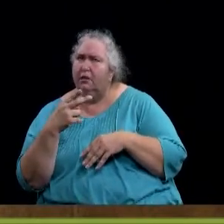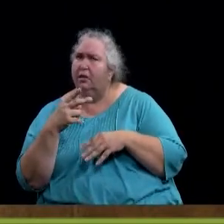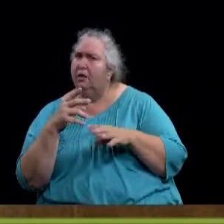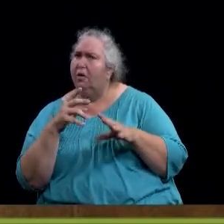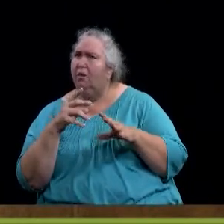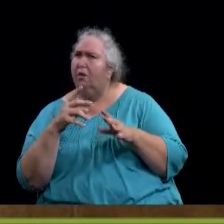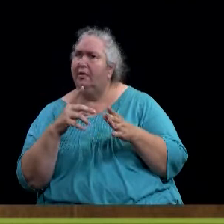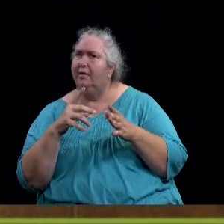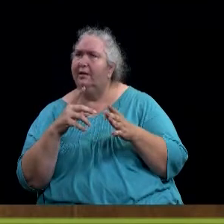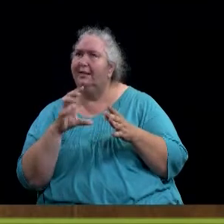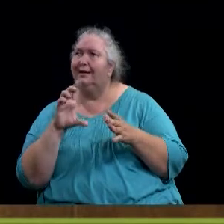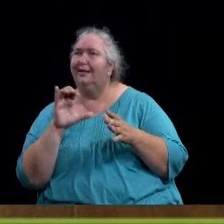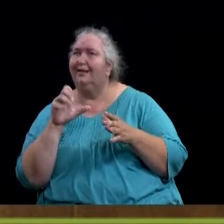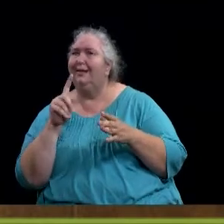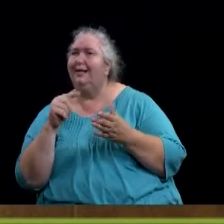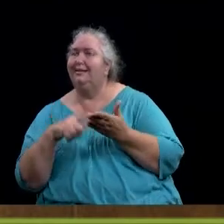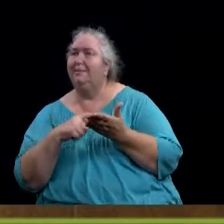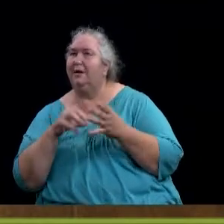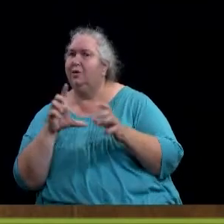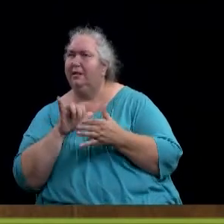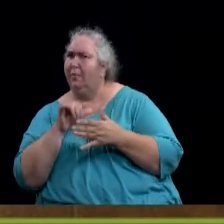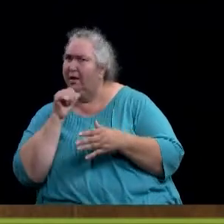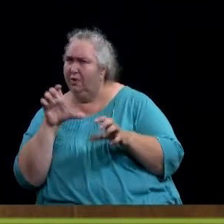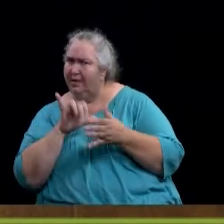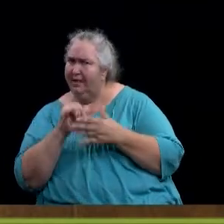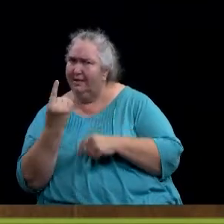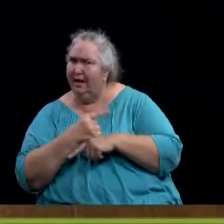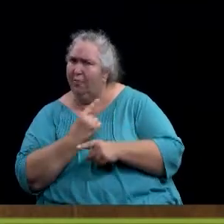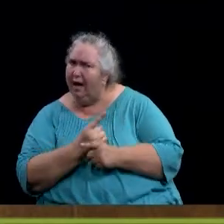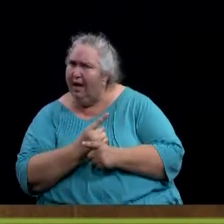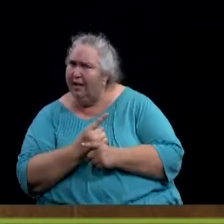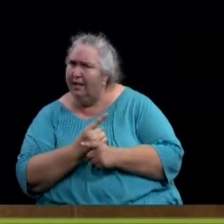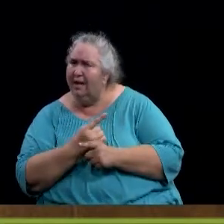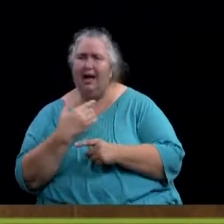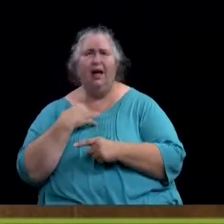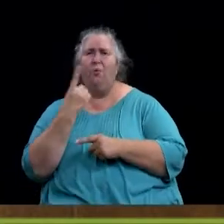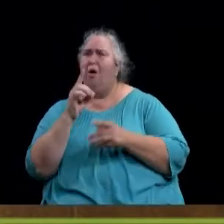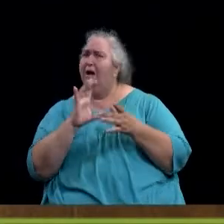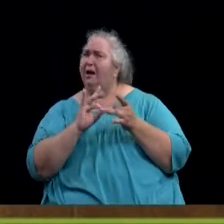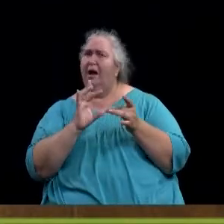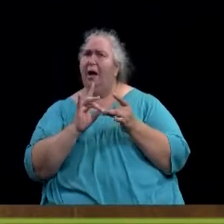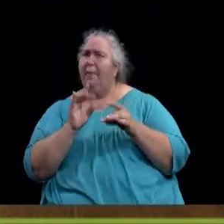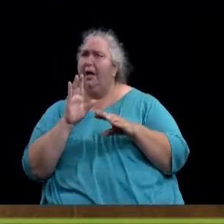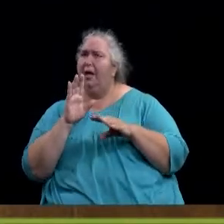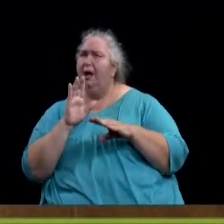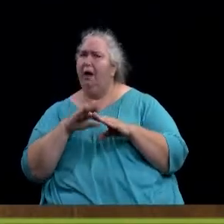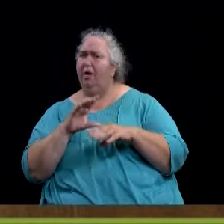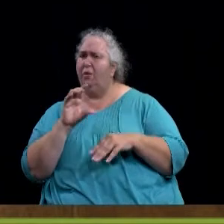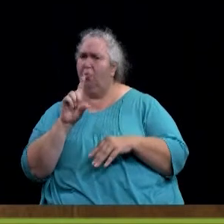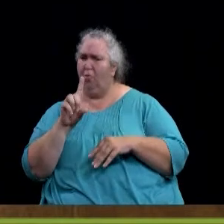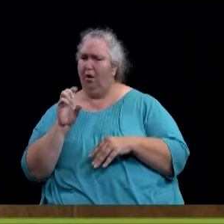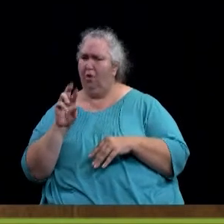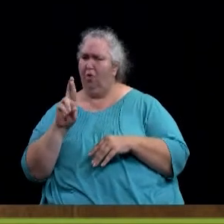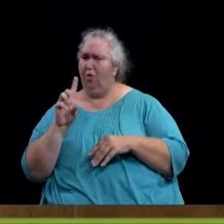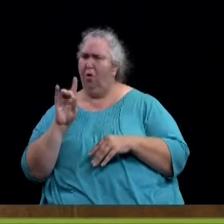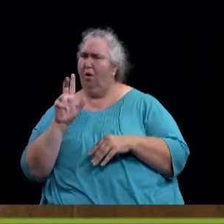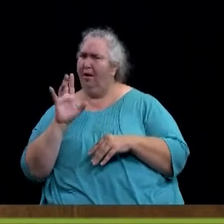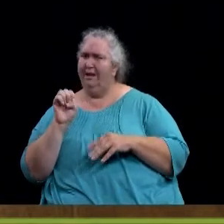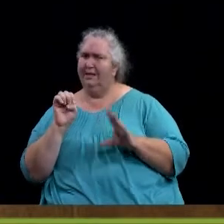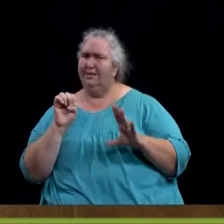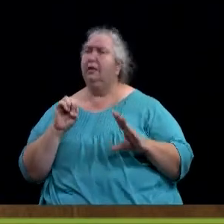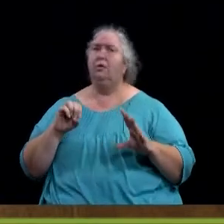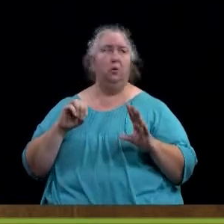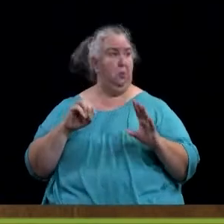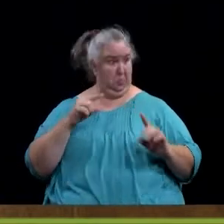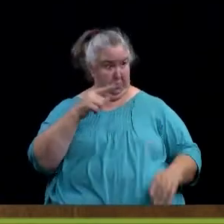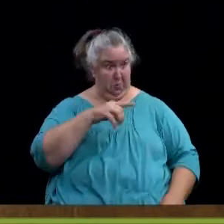right? I just had one comment there, and then on the one ordinance I had a comment on. Bradley? Council, There's no further discussion on